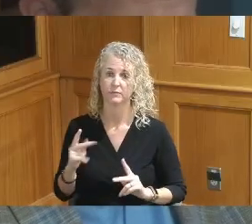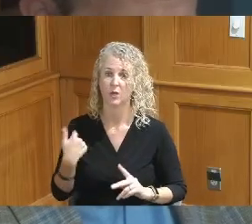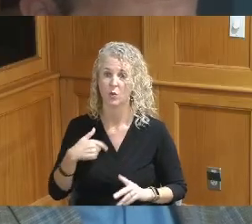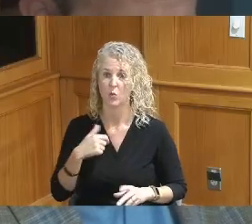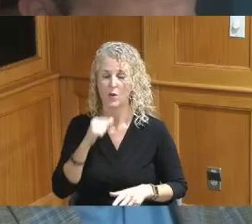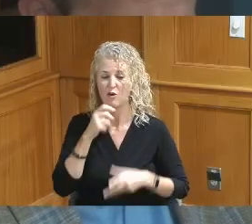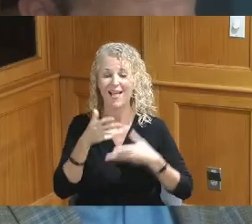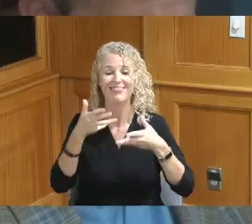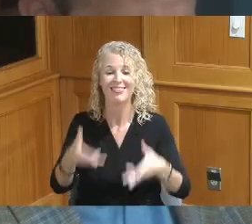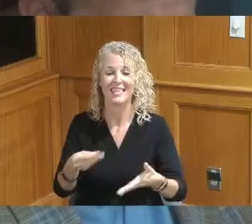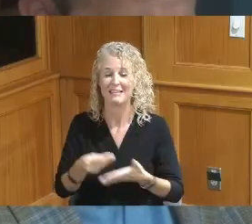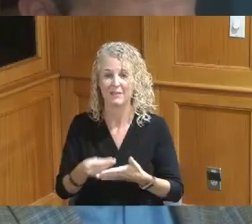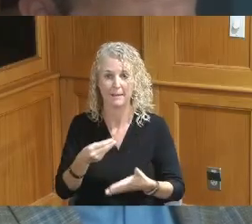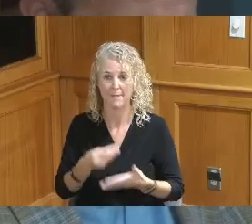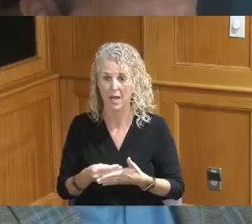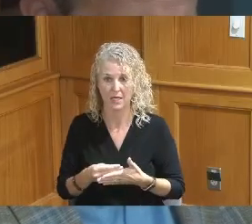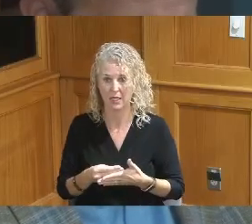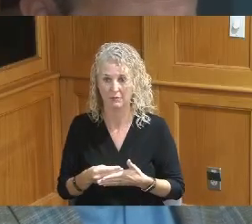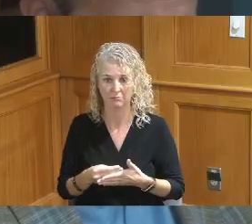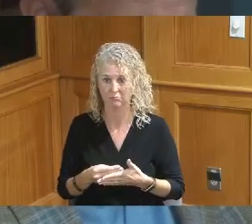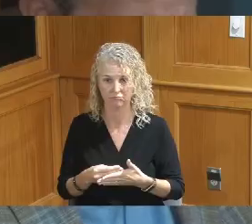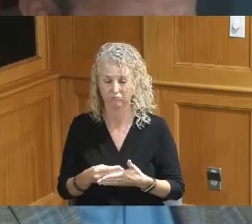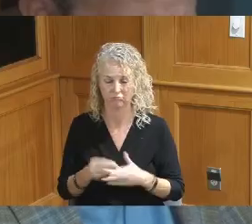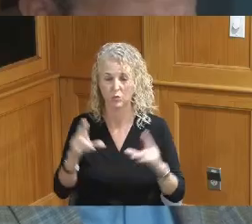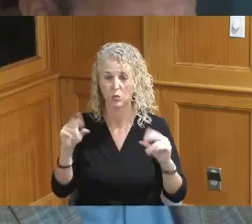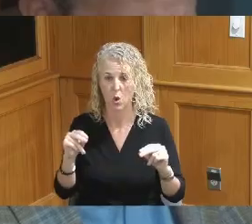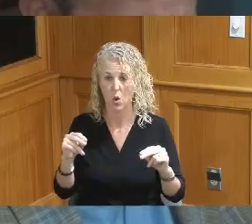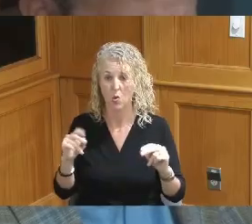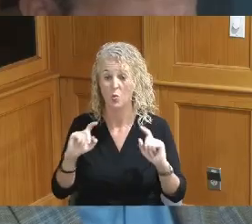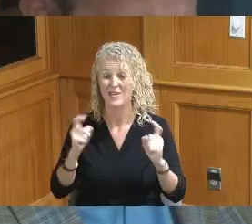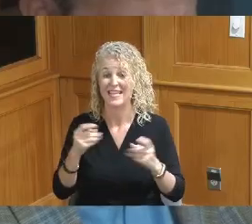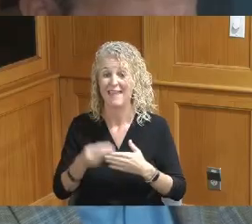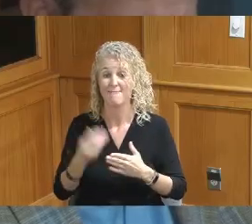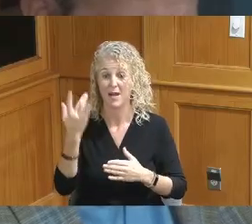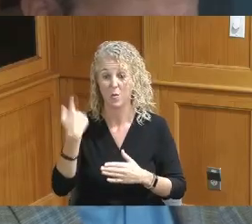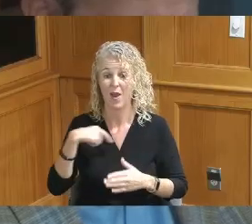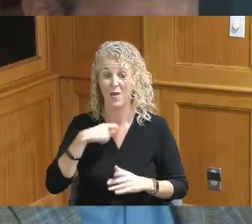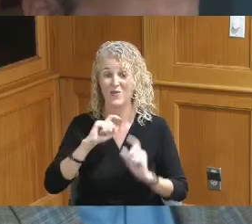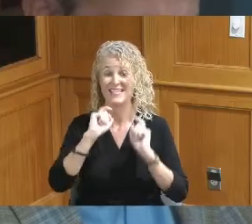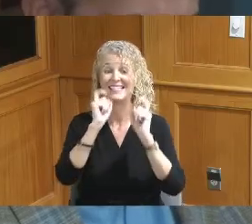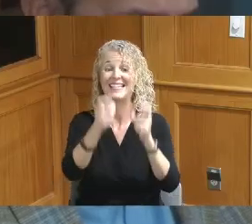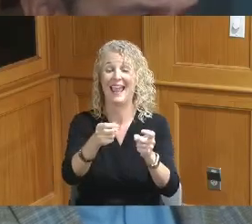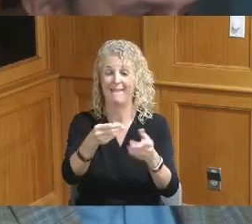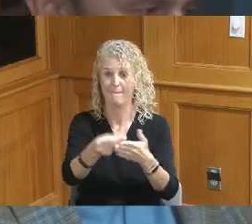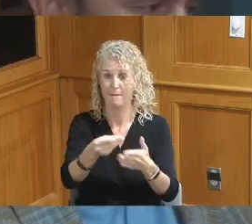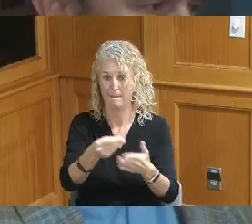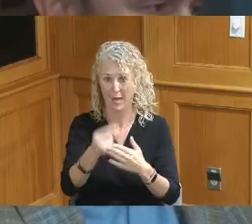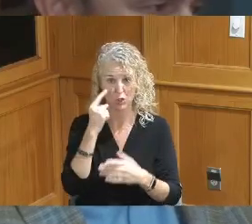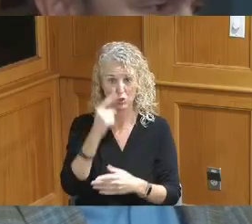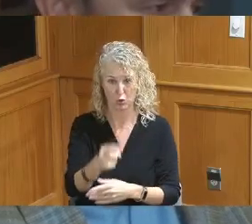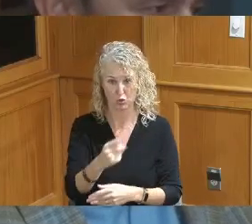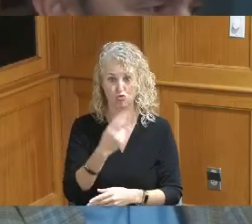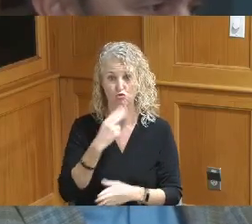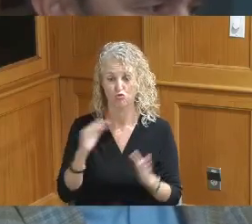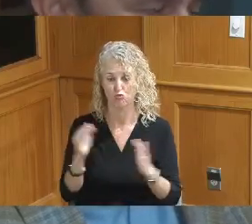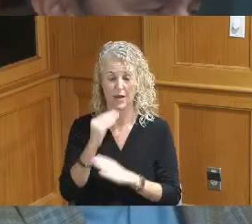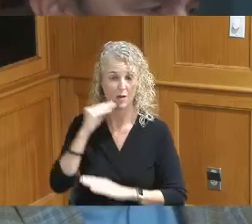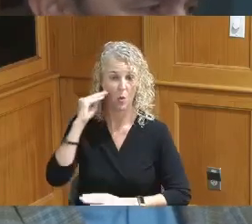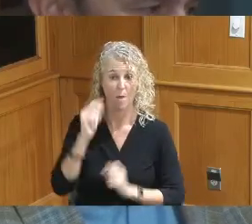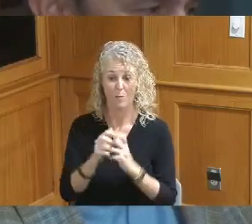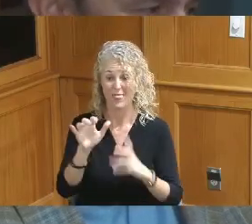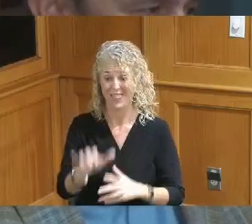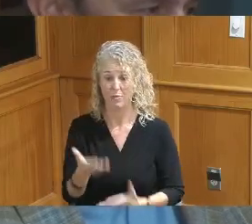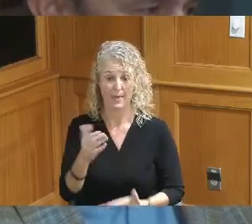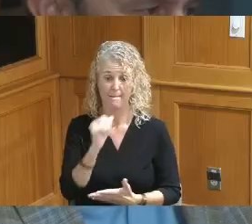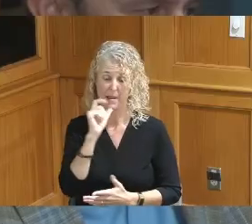money on the table, you didn't have no money on the table. You got money on the table because we specifically said tiny homes. Without tiny homes, we